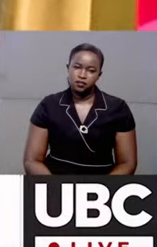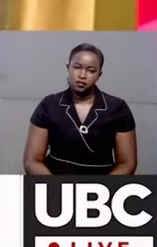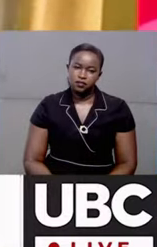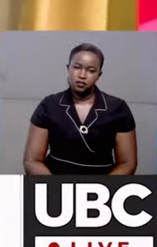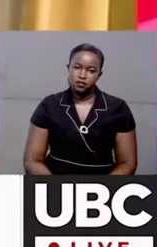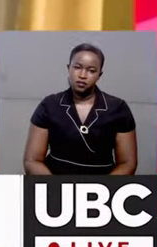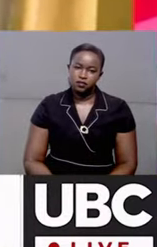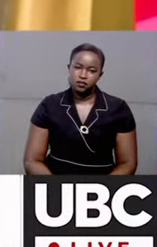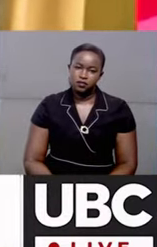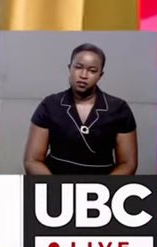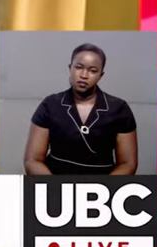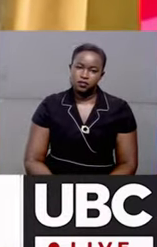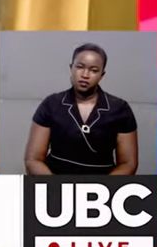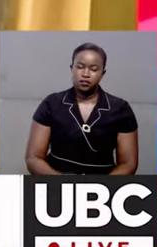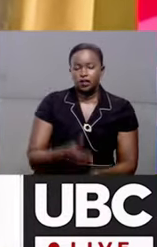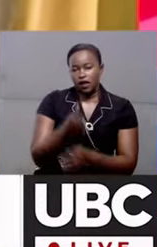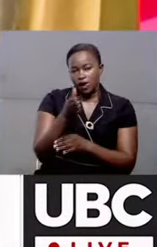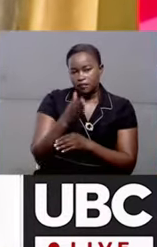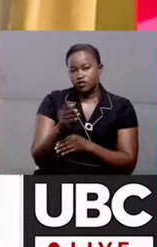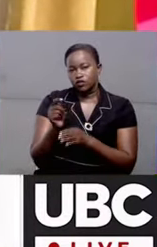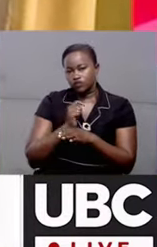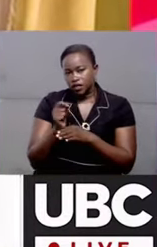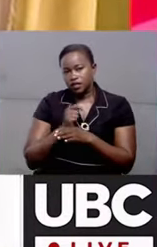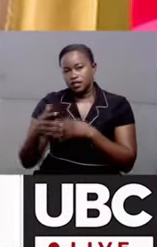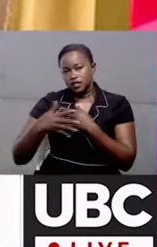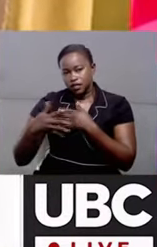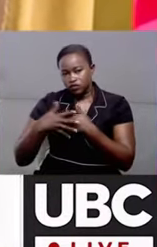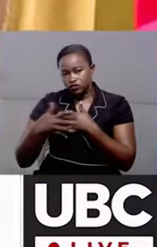Three, two, the Ministry of Trade, Industry and Cooperatives.